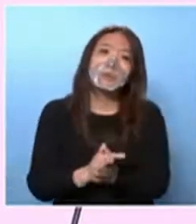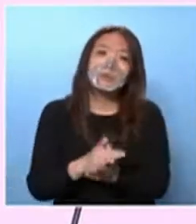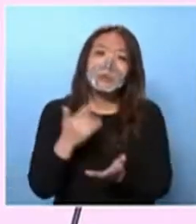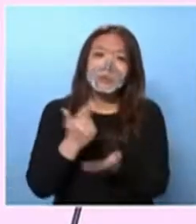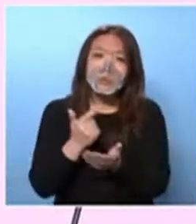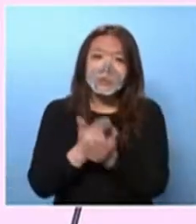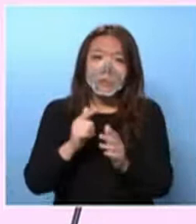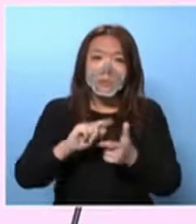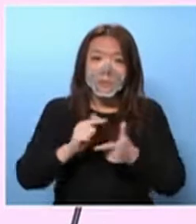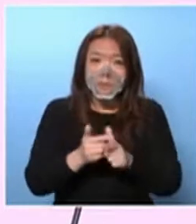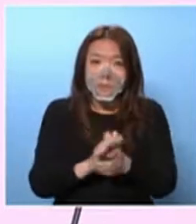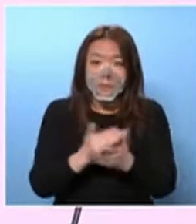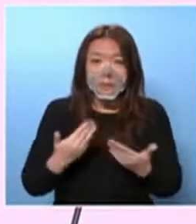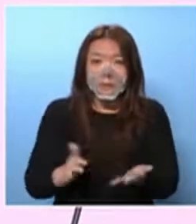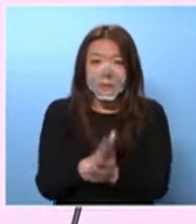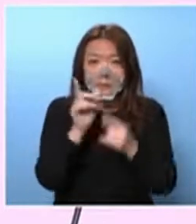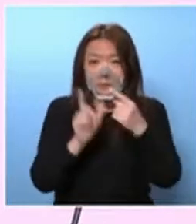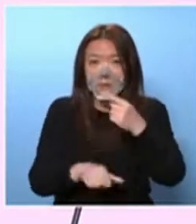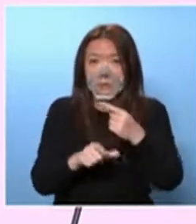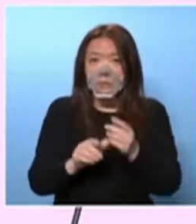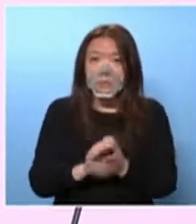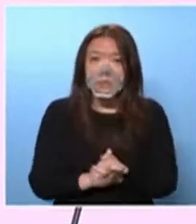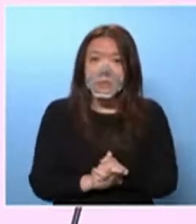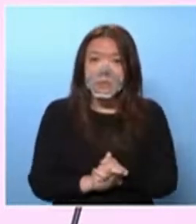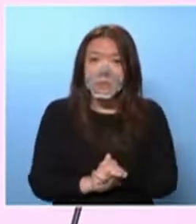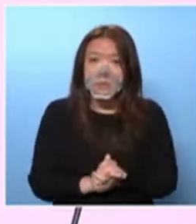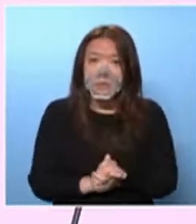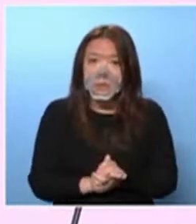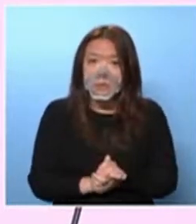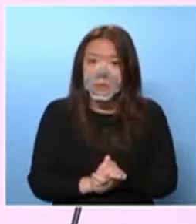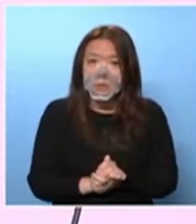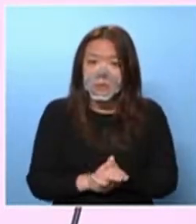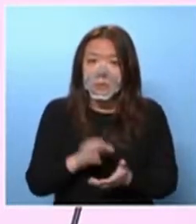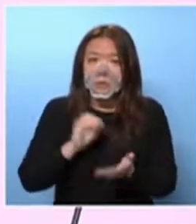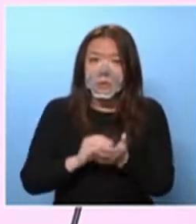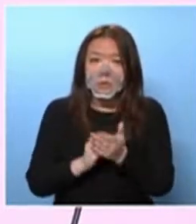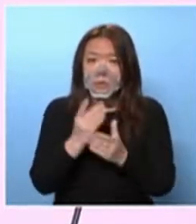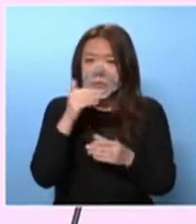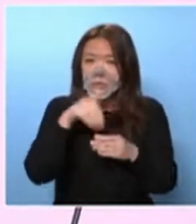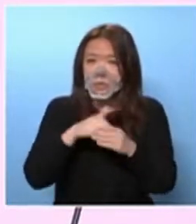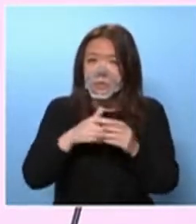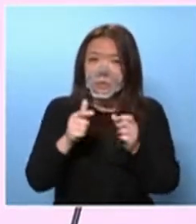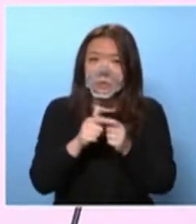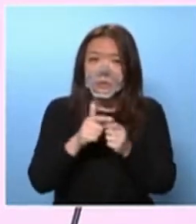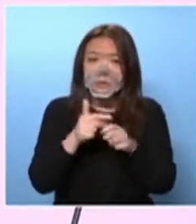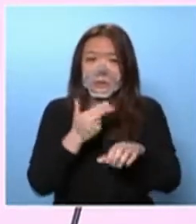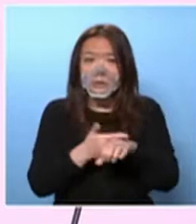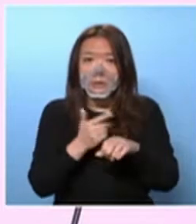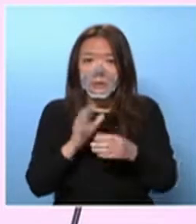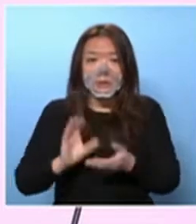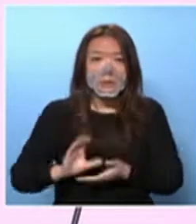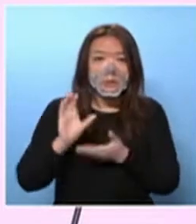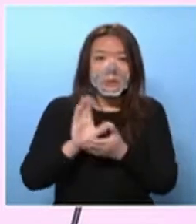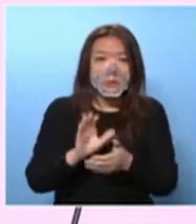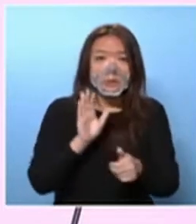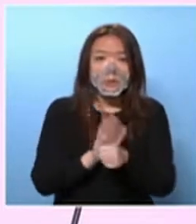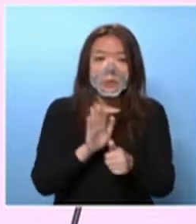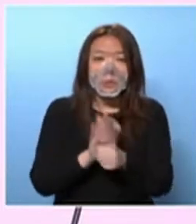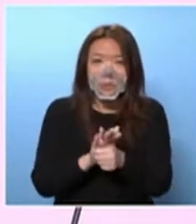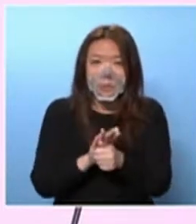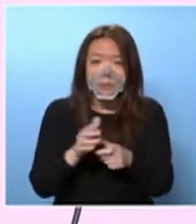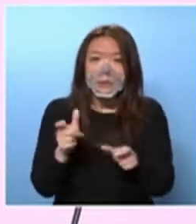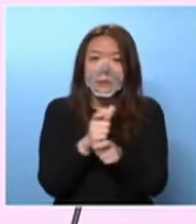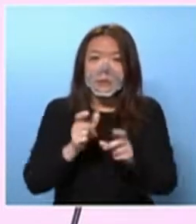and accelerate the development of Hong Kong markets. In January this year, after striking a balance amongst considerations such as the